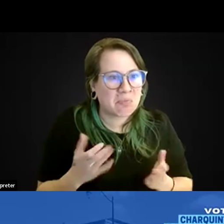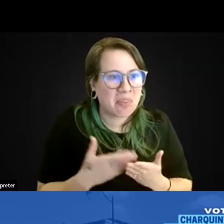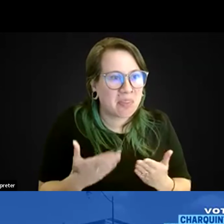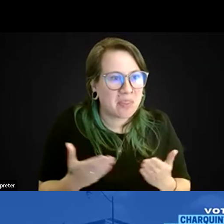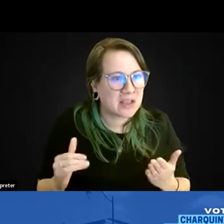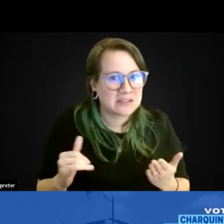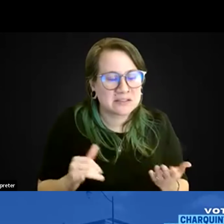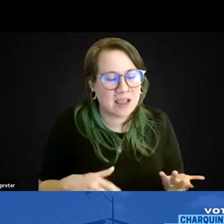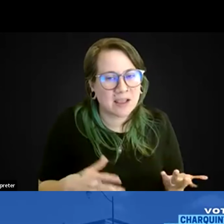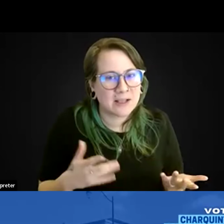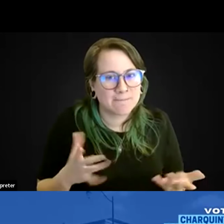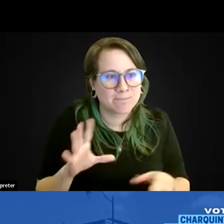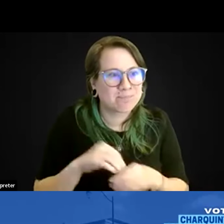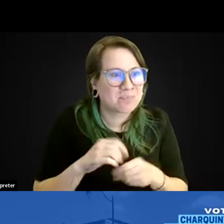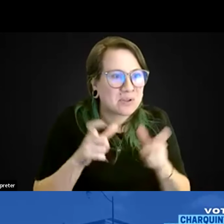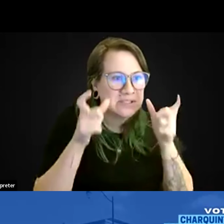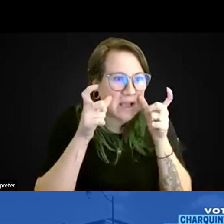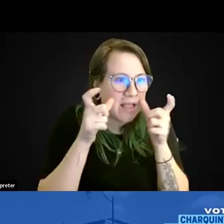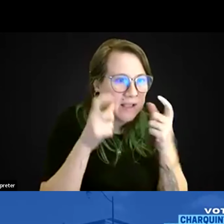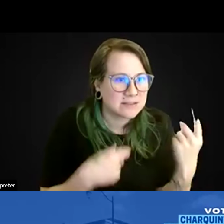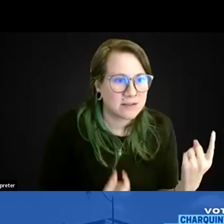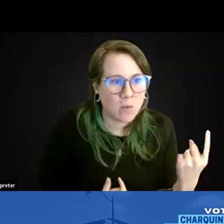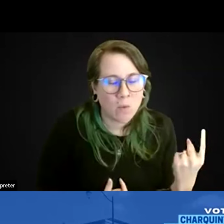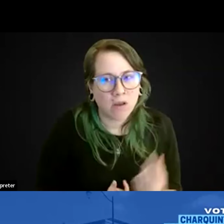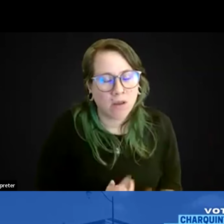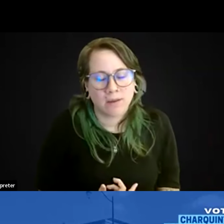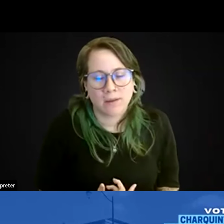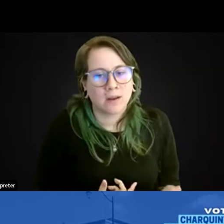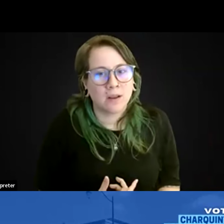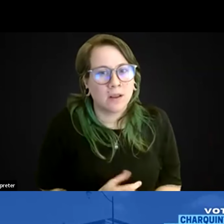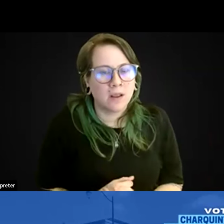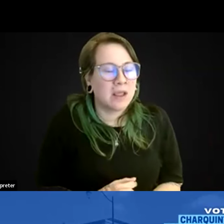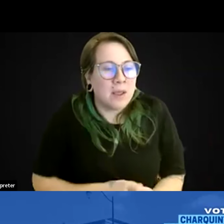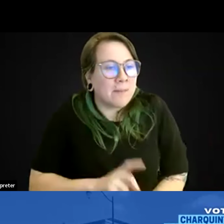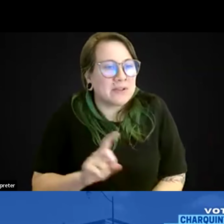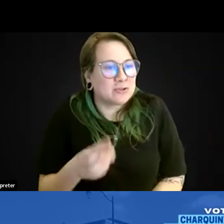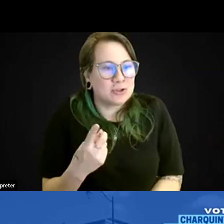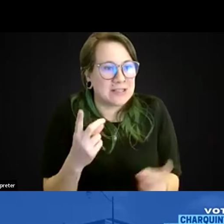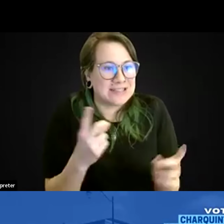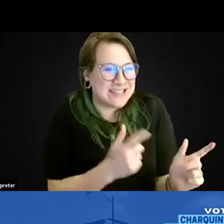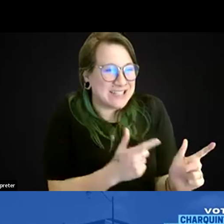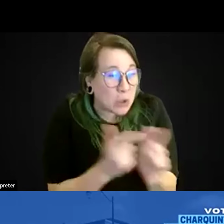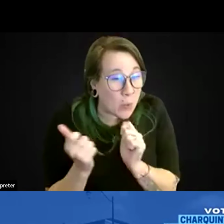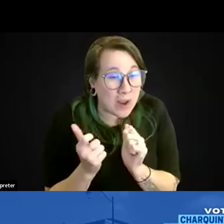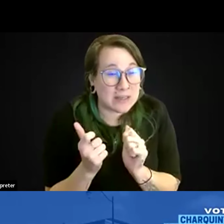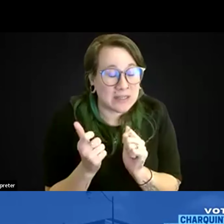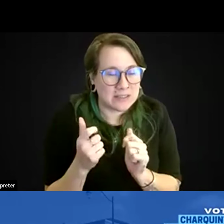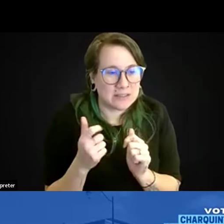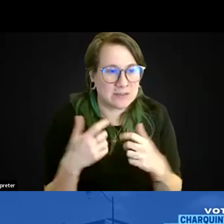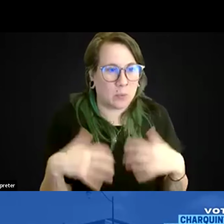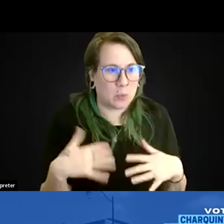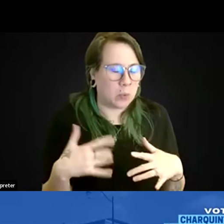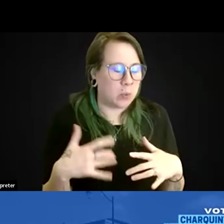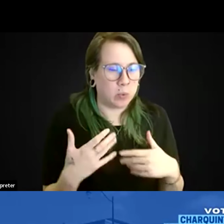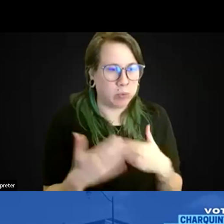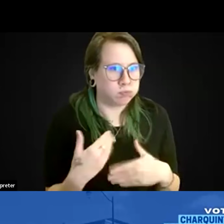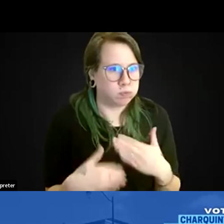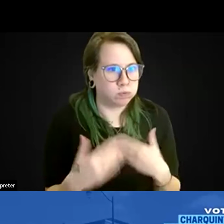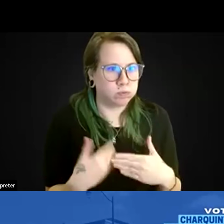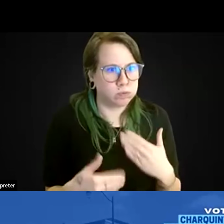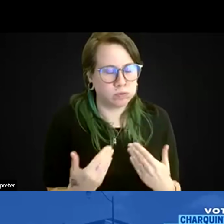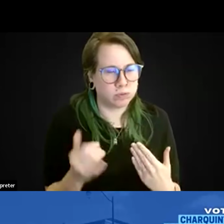to include sunglasses on one. But he would just how the quickness and sheer speed that he operated at